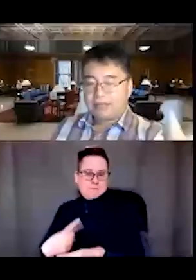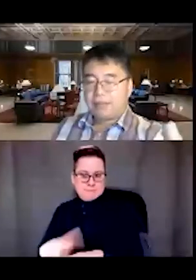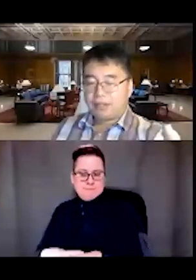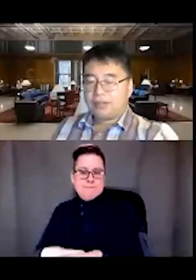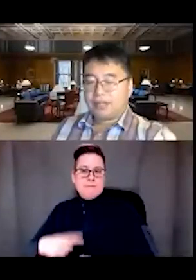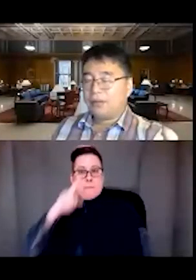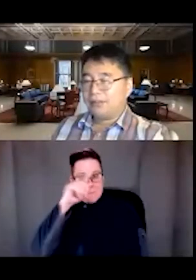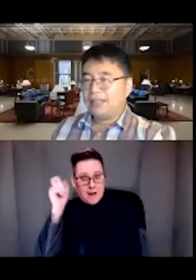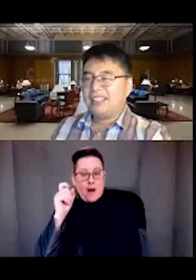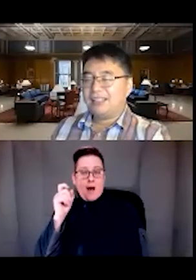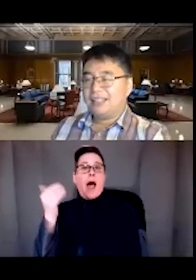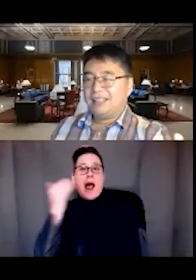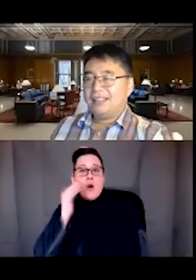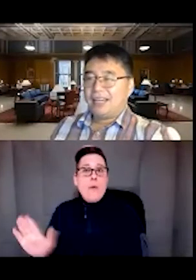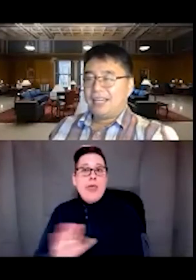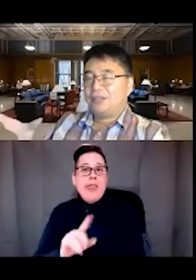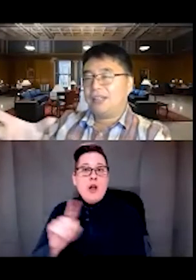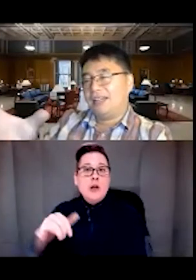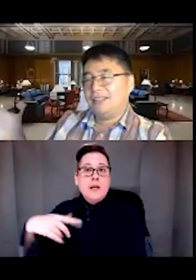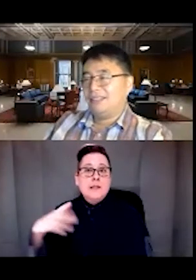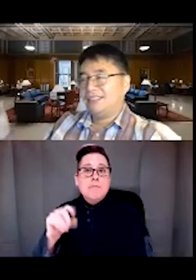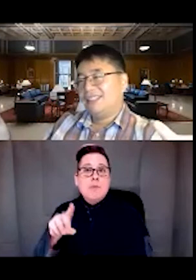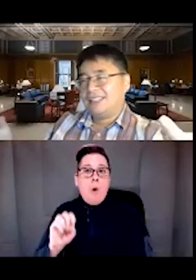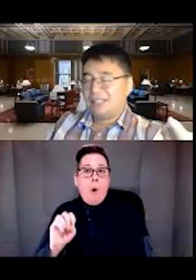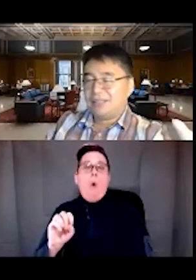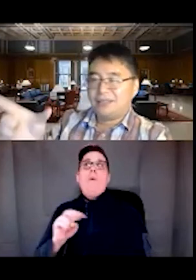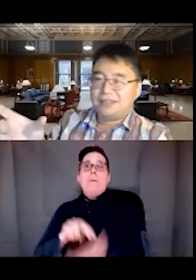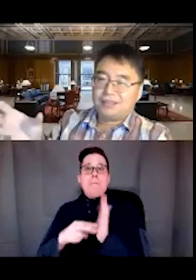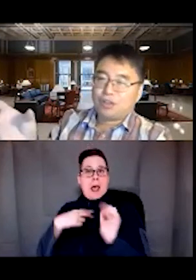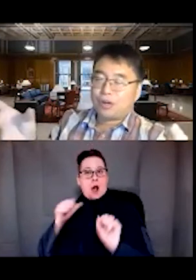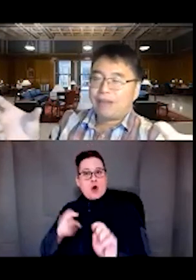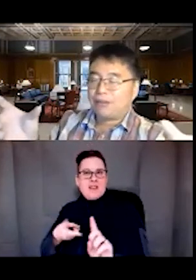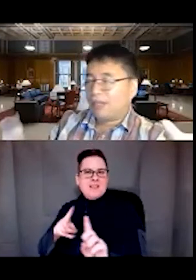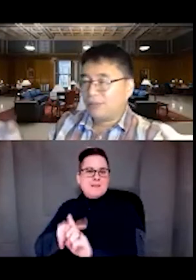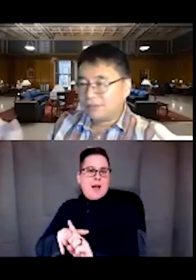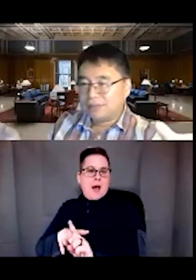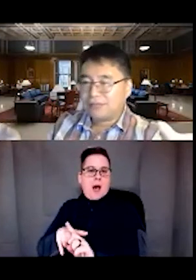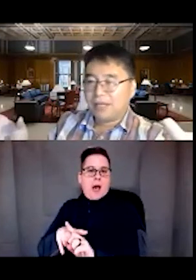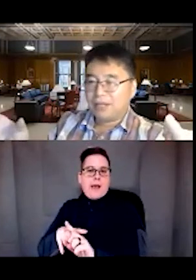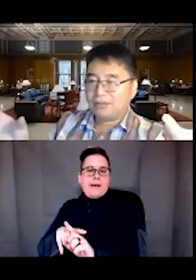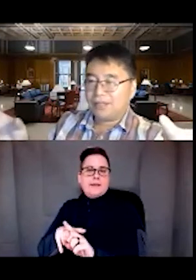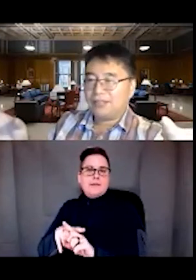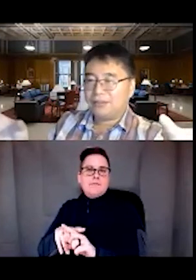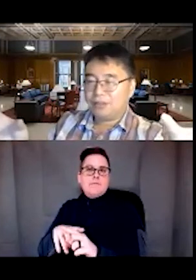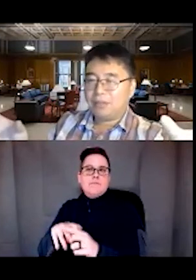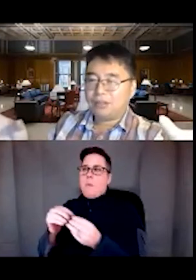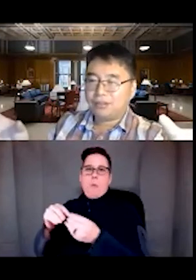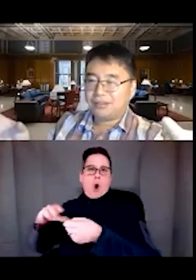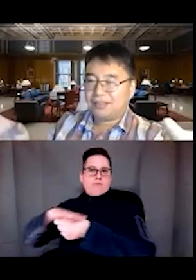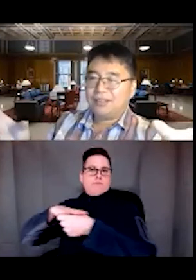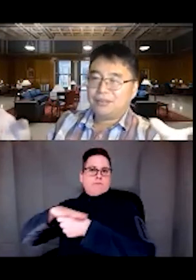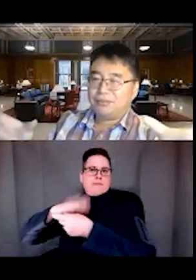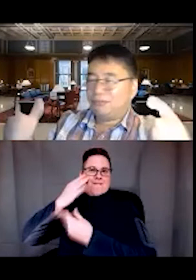because I have the patient zip code data, I can assign kind of the geographical level information, right, to each